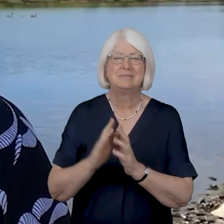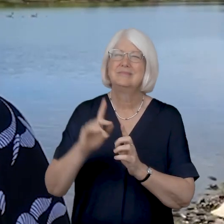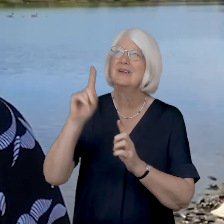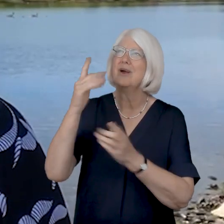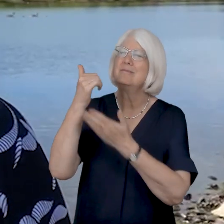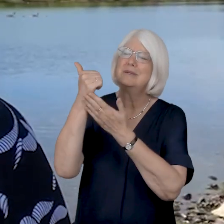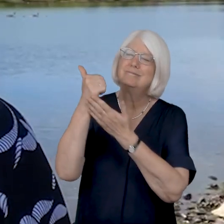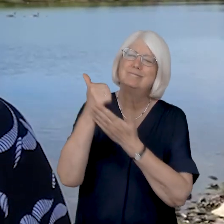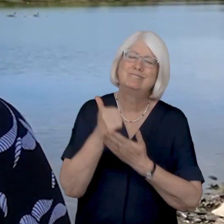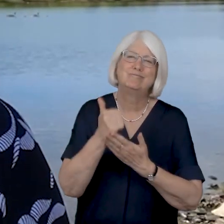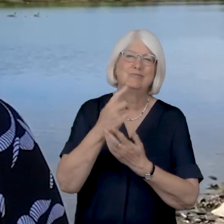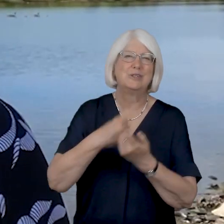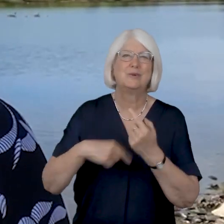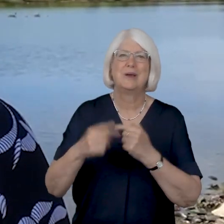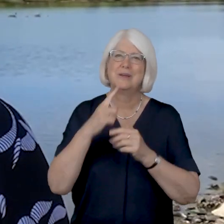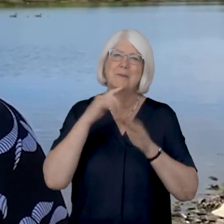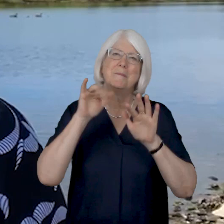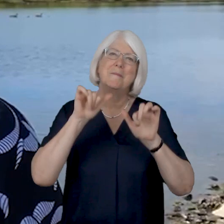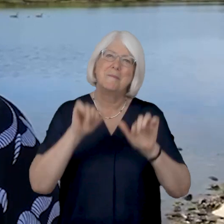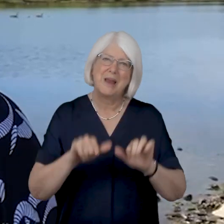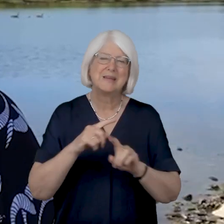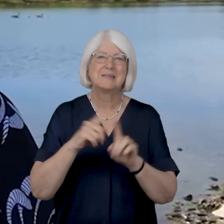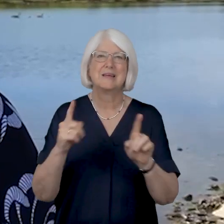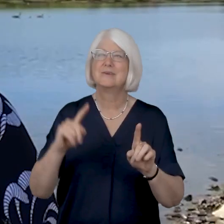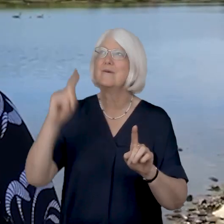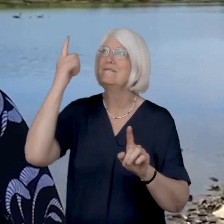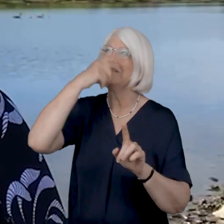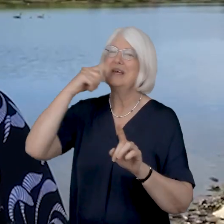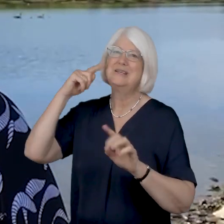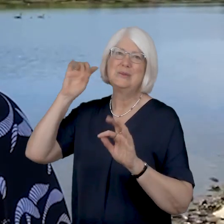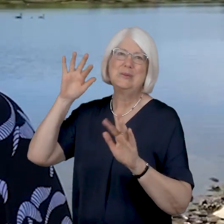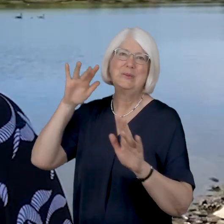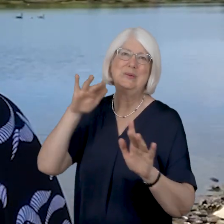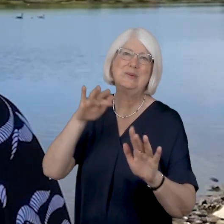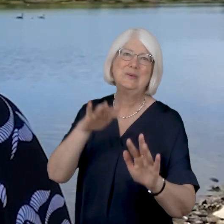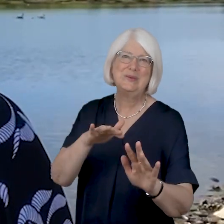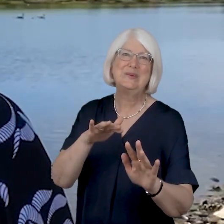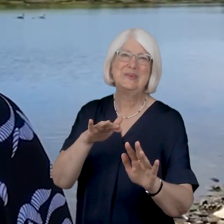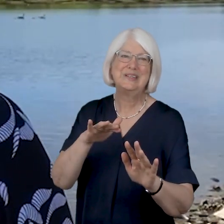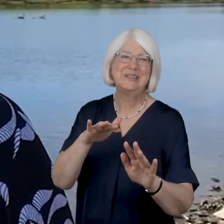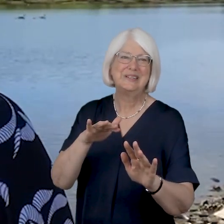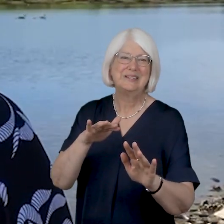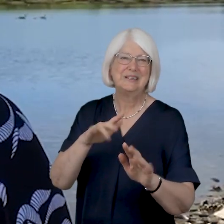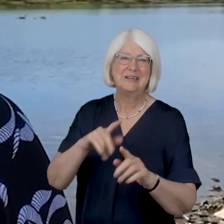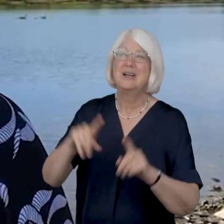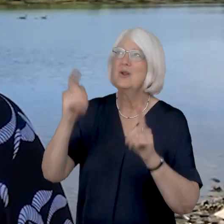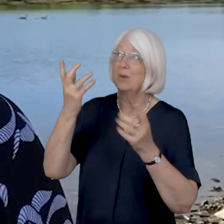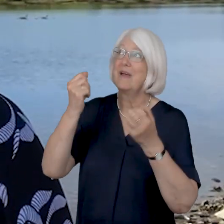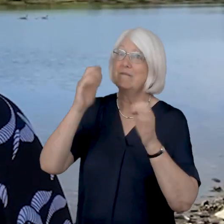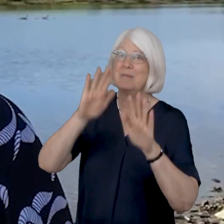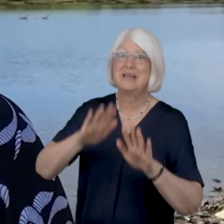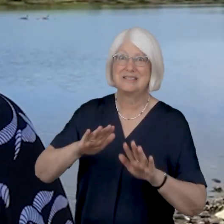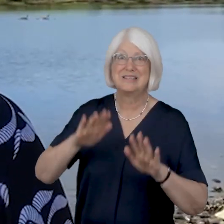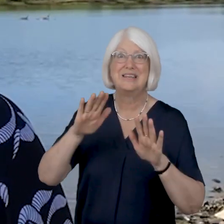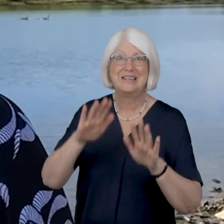God, be gracious to us and bless us, and make your face shine upon us. Lord, have